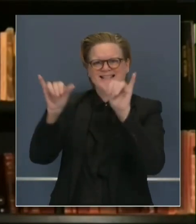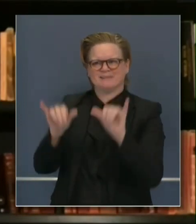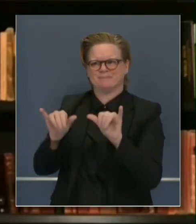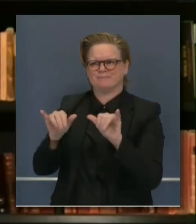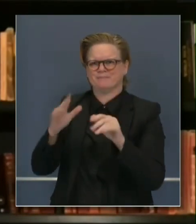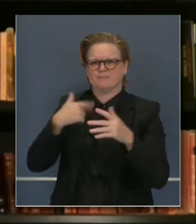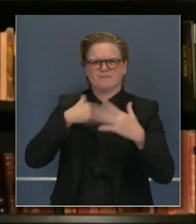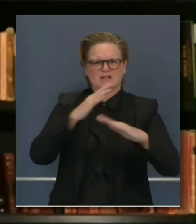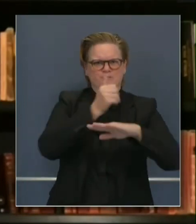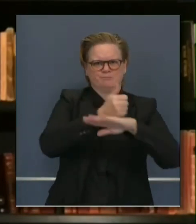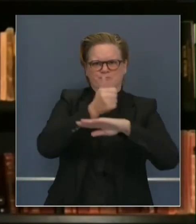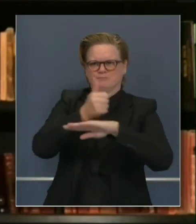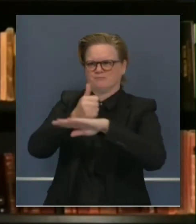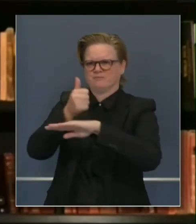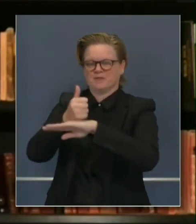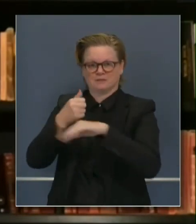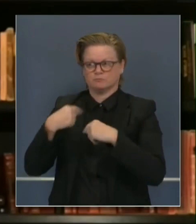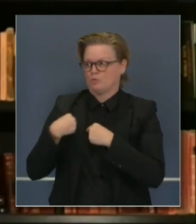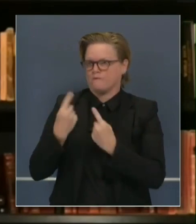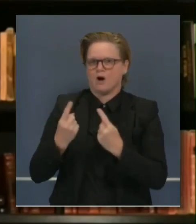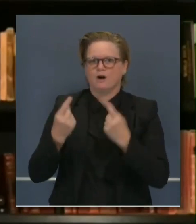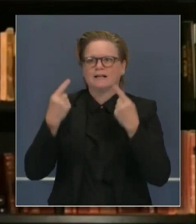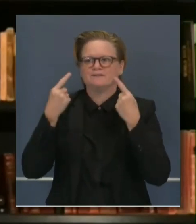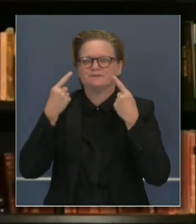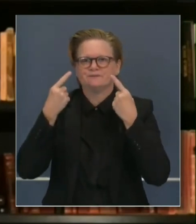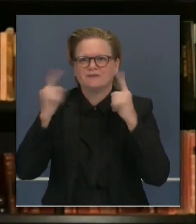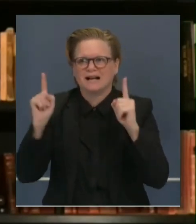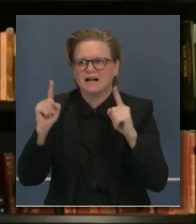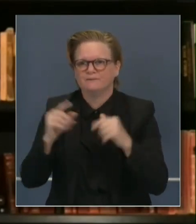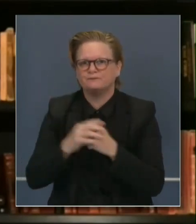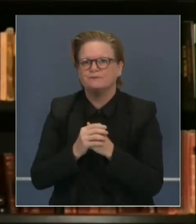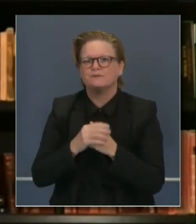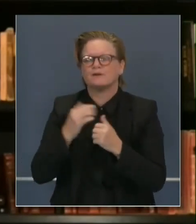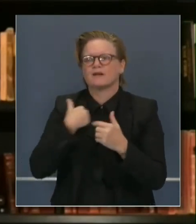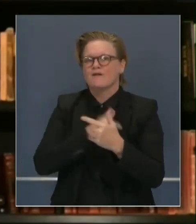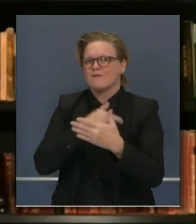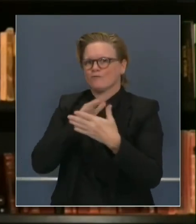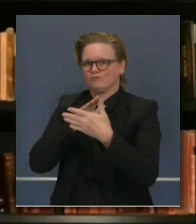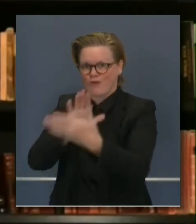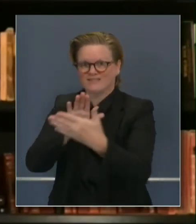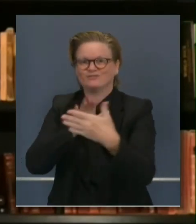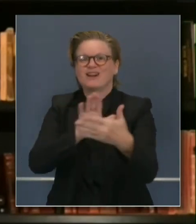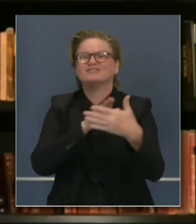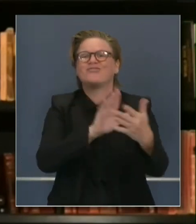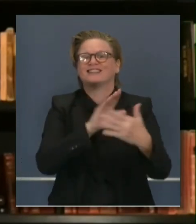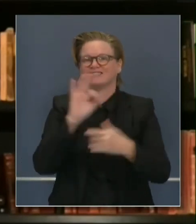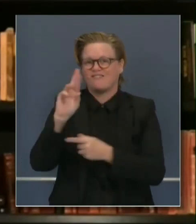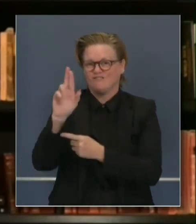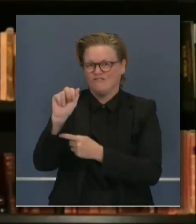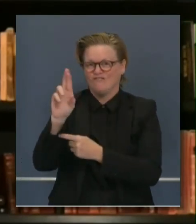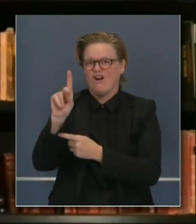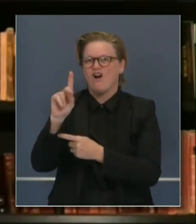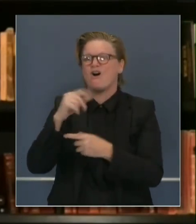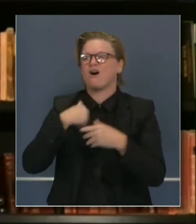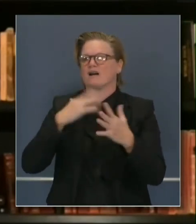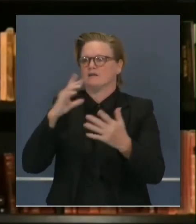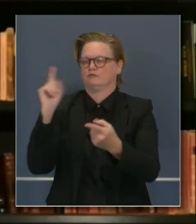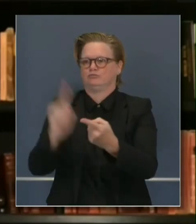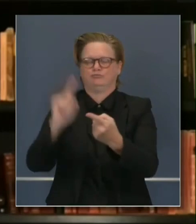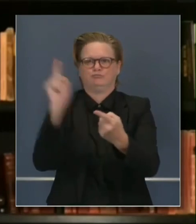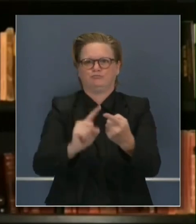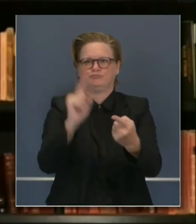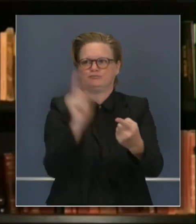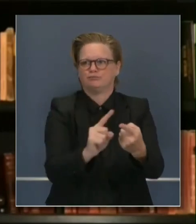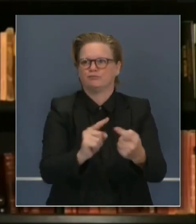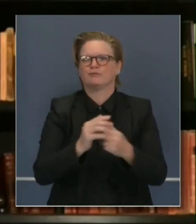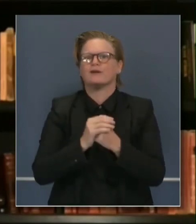effective at addressing some of the fraud issues, again, on the front door. We also were able to substantially address the backlog through that reset, and